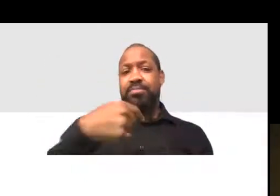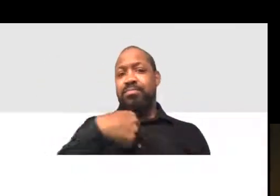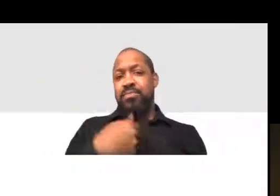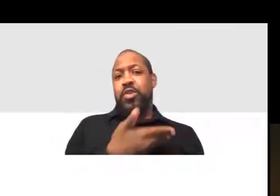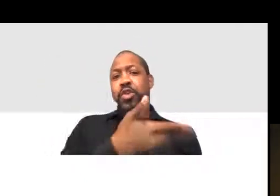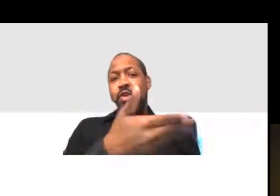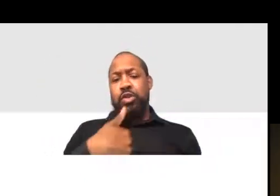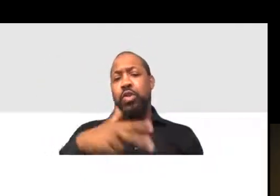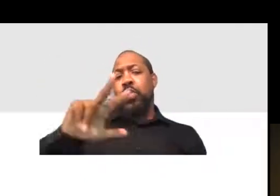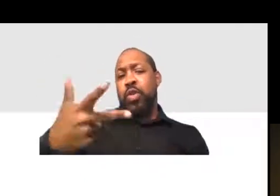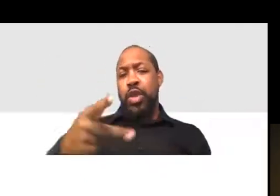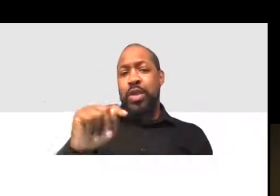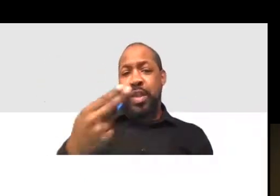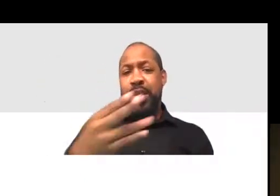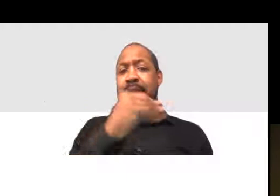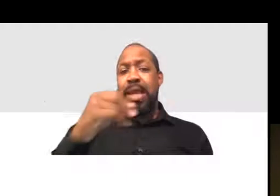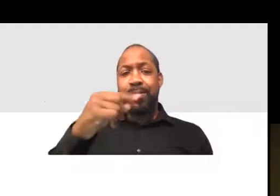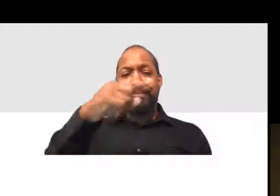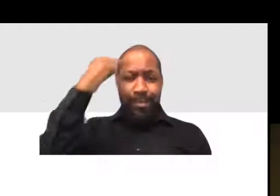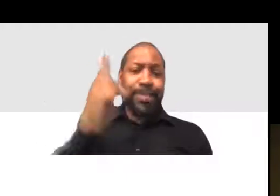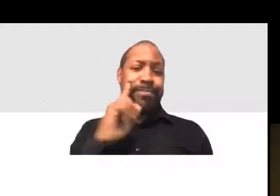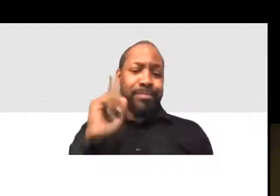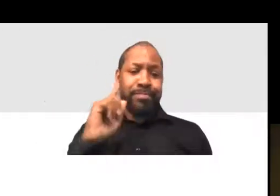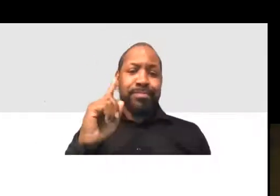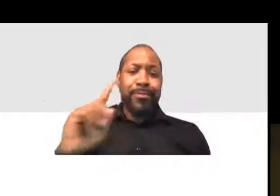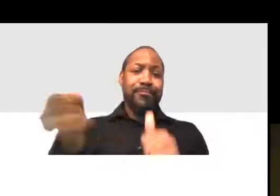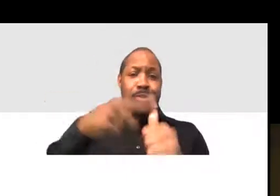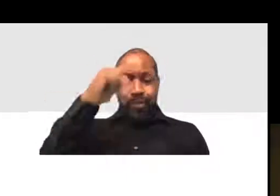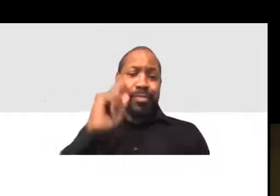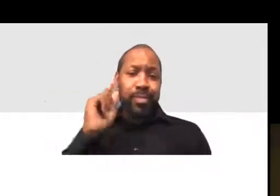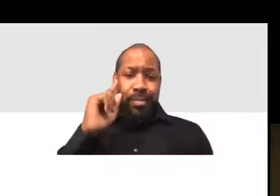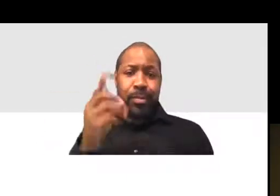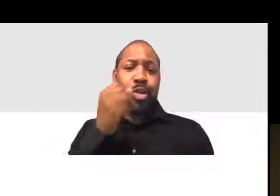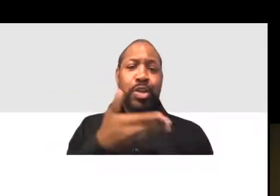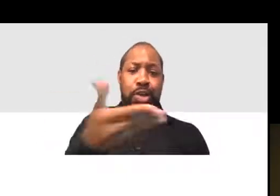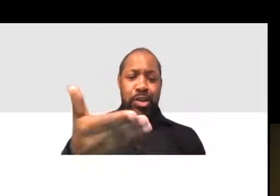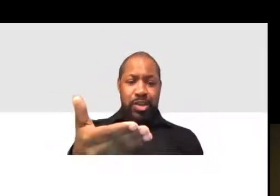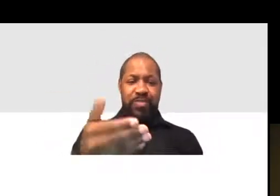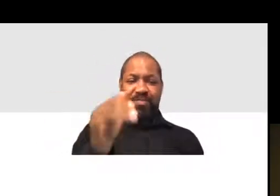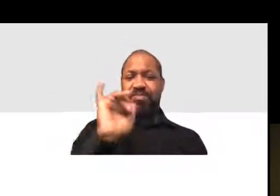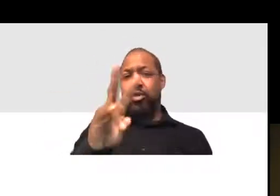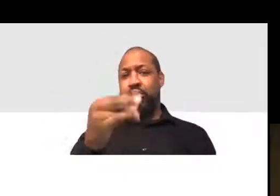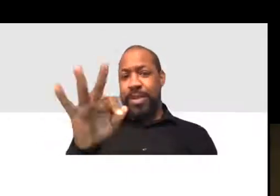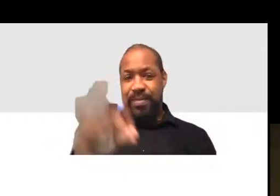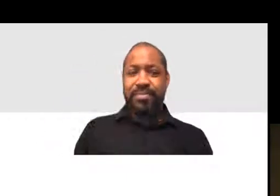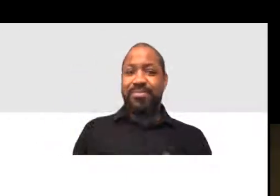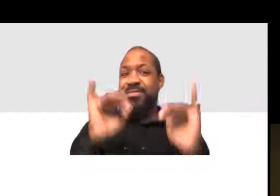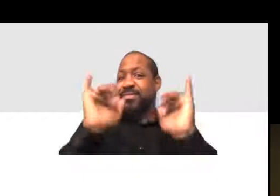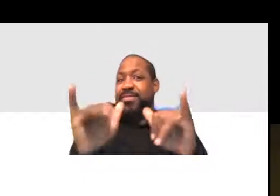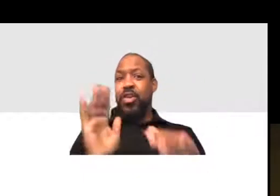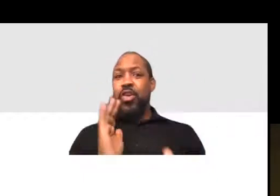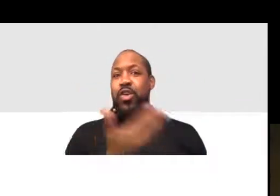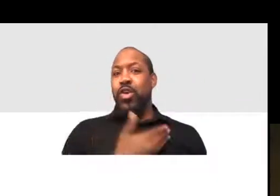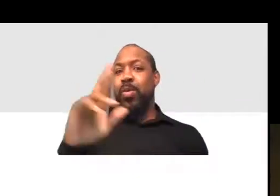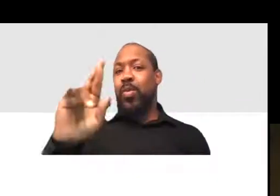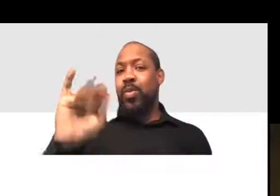And then in 2019, I was hired. So I became the 3rd executive director and the first Black and Deaf